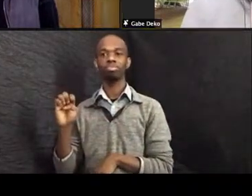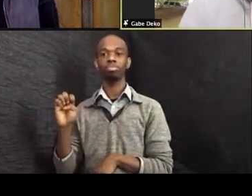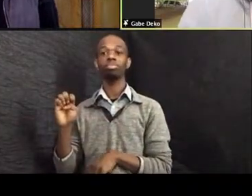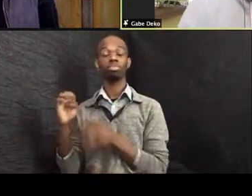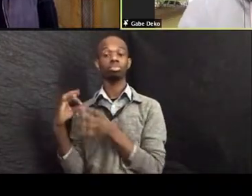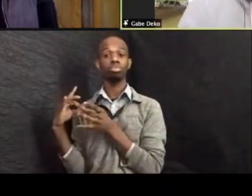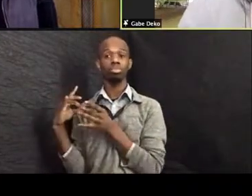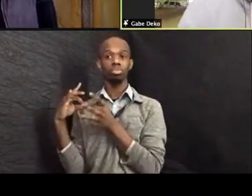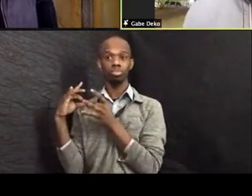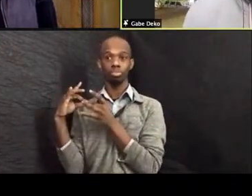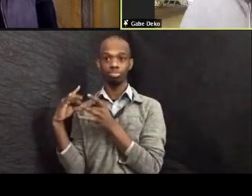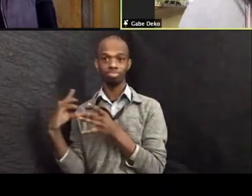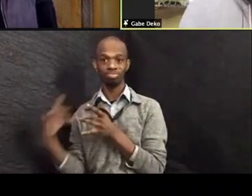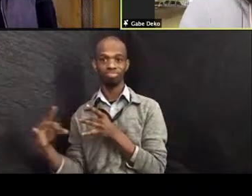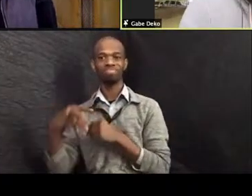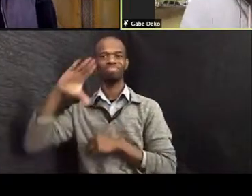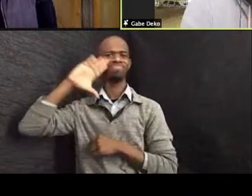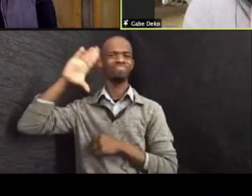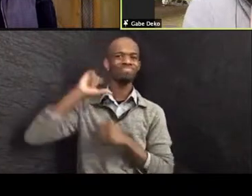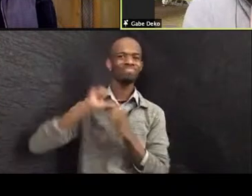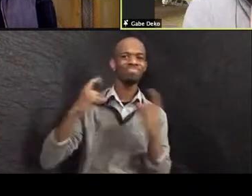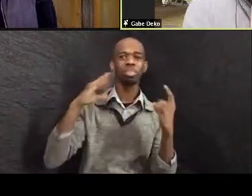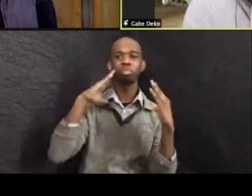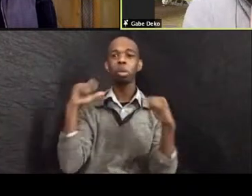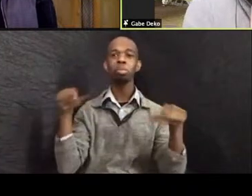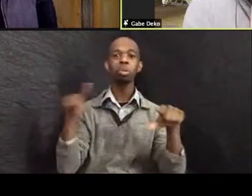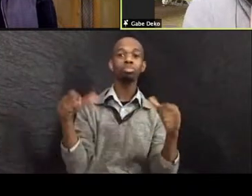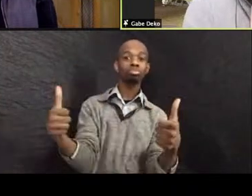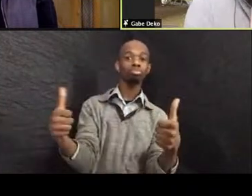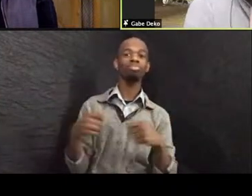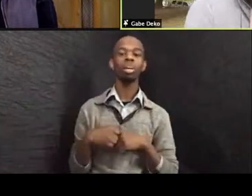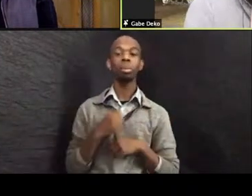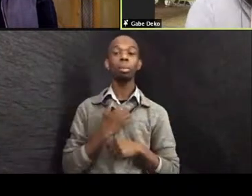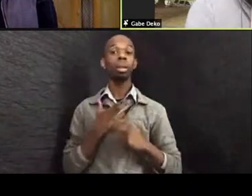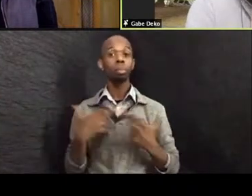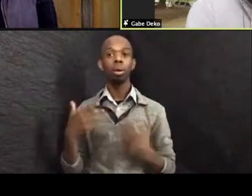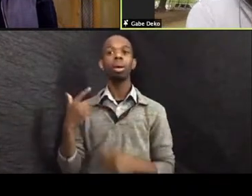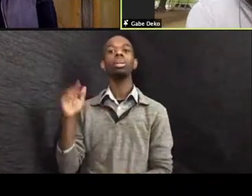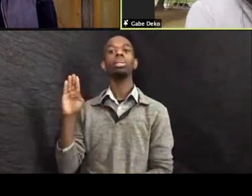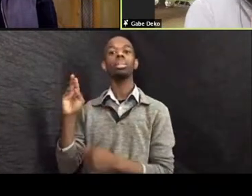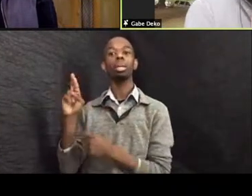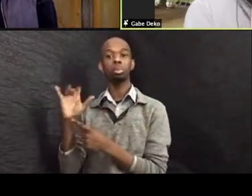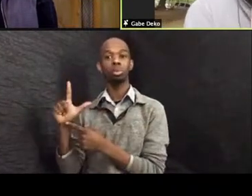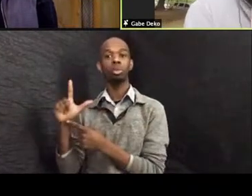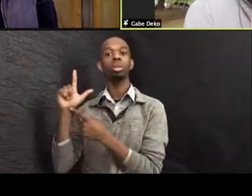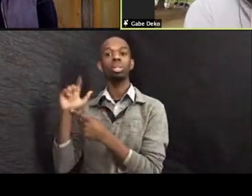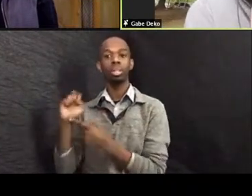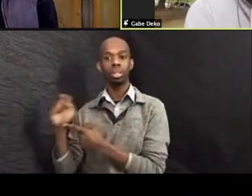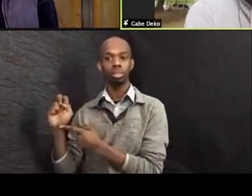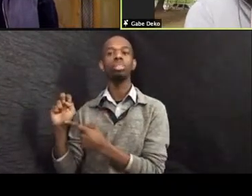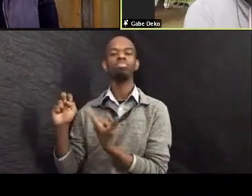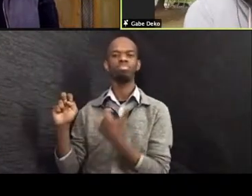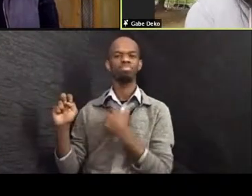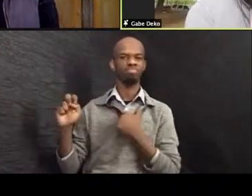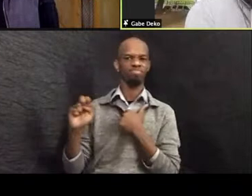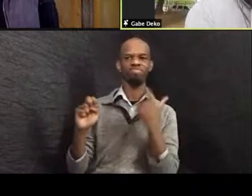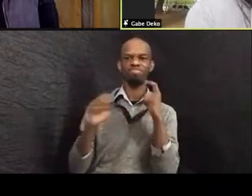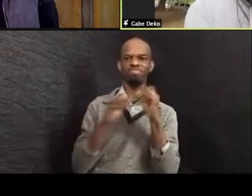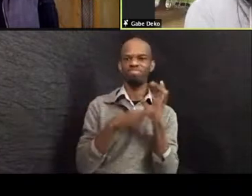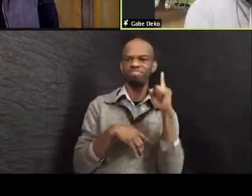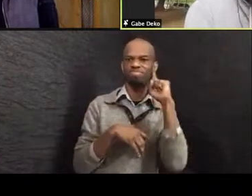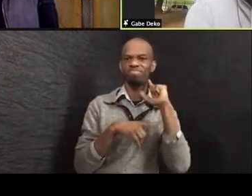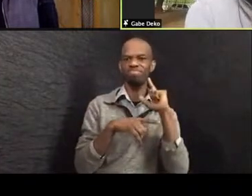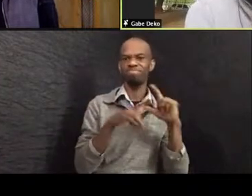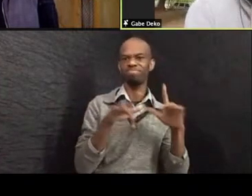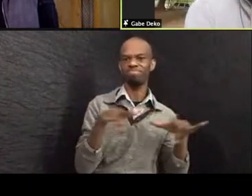Hey, everybody. Hope you're all doing well. My name is Gabriel Lee Nicoladenu. I am the web designer and